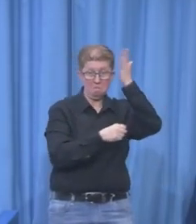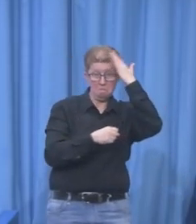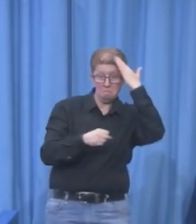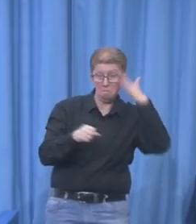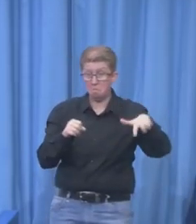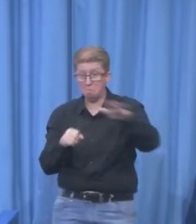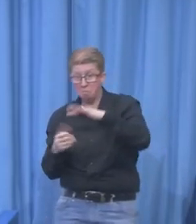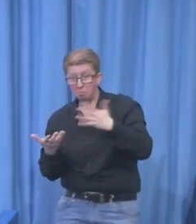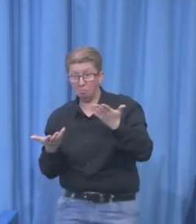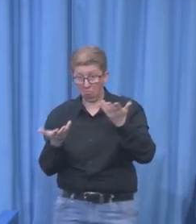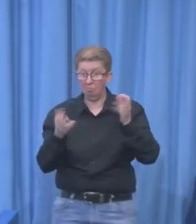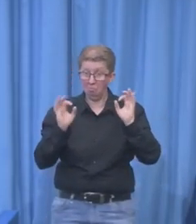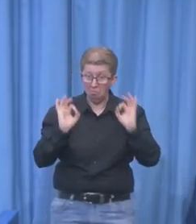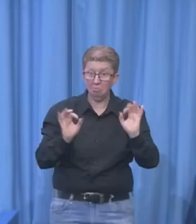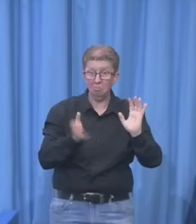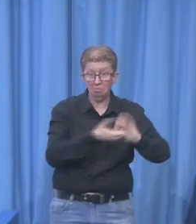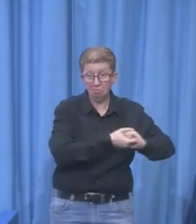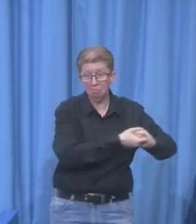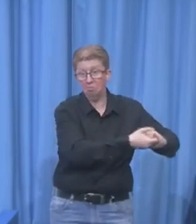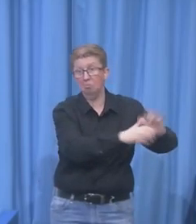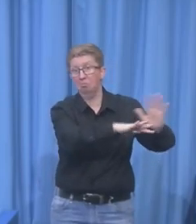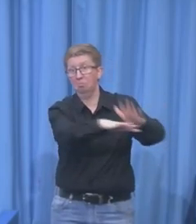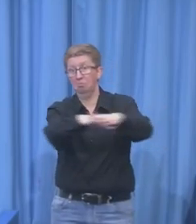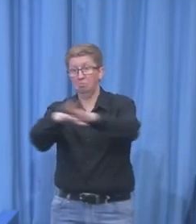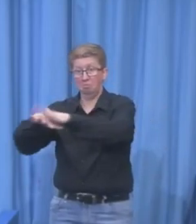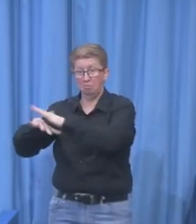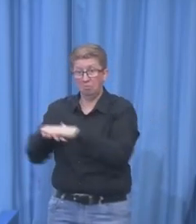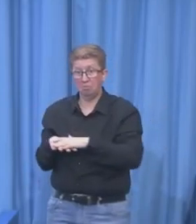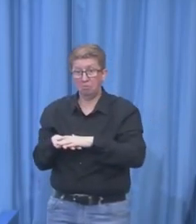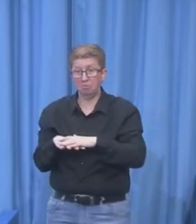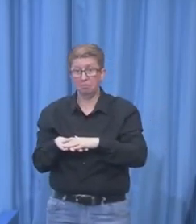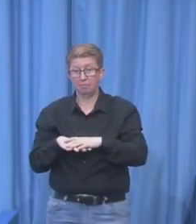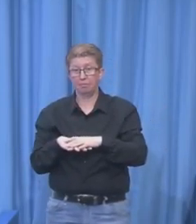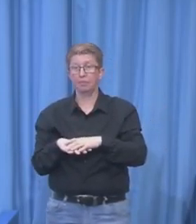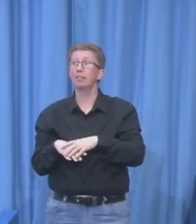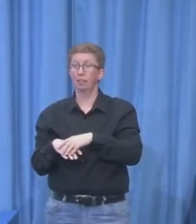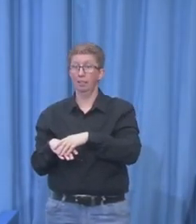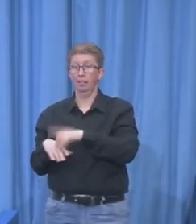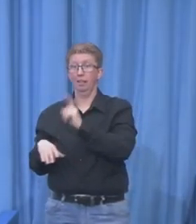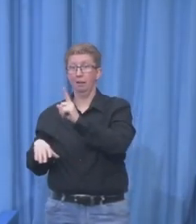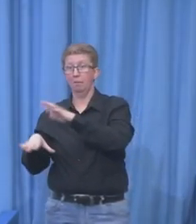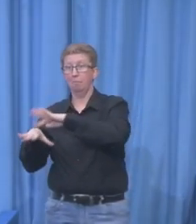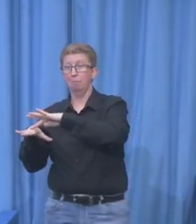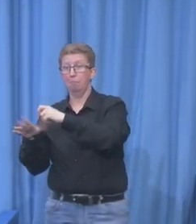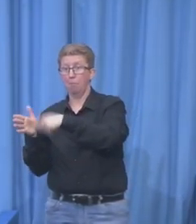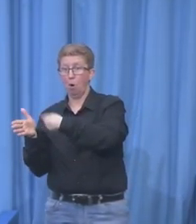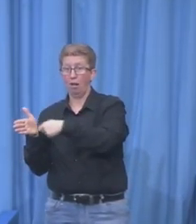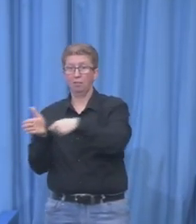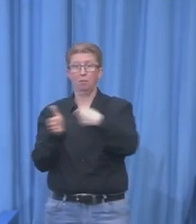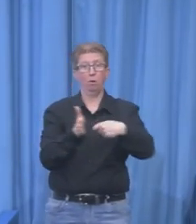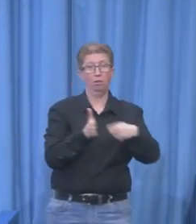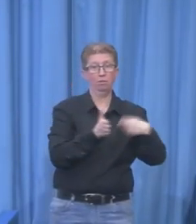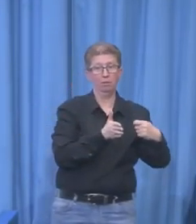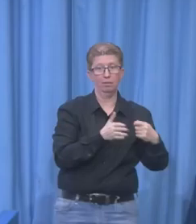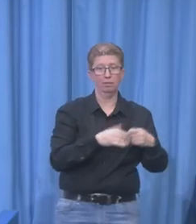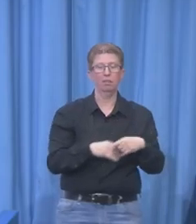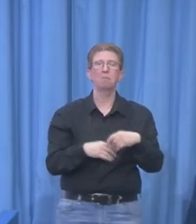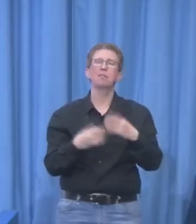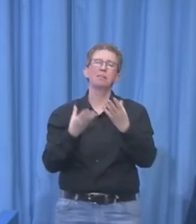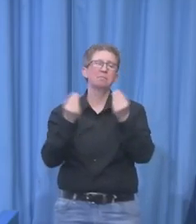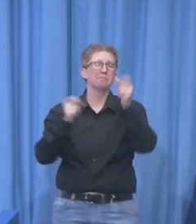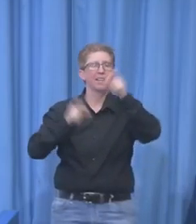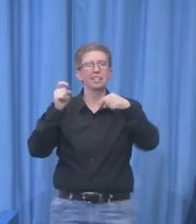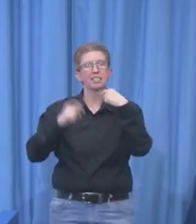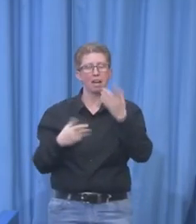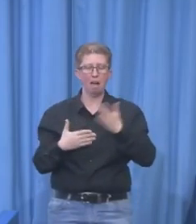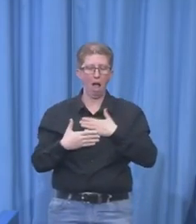initiatives, but everybody has their own initiative, and they seldom sit down and partner. And so, and that really does nothing more